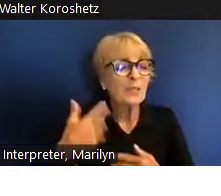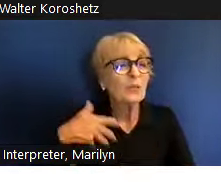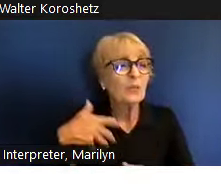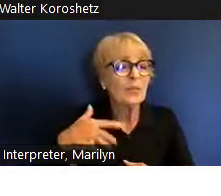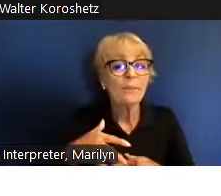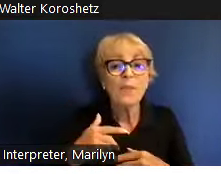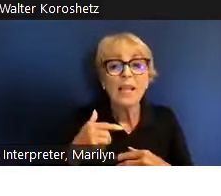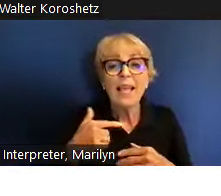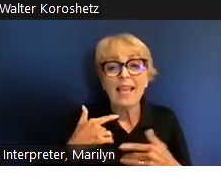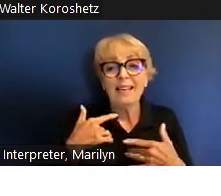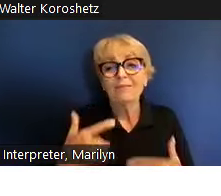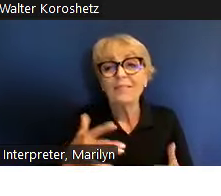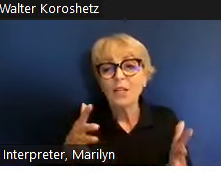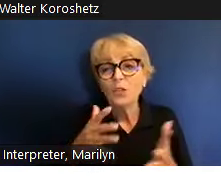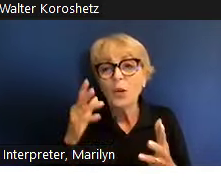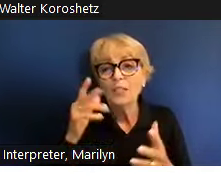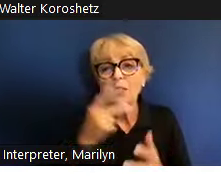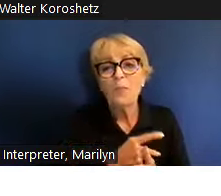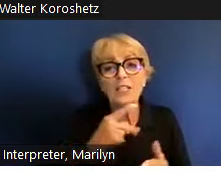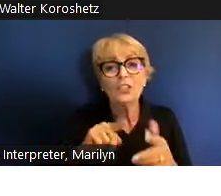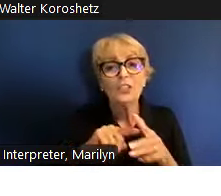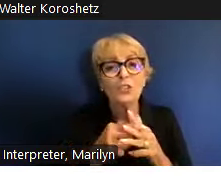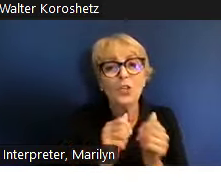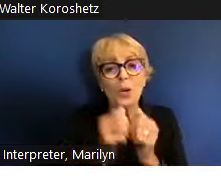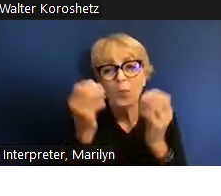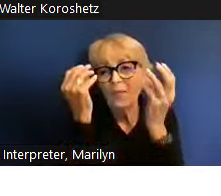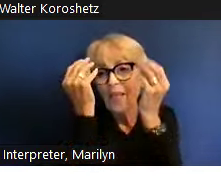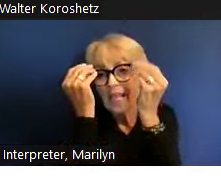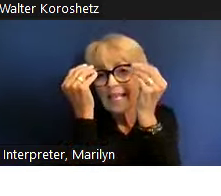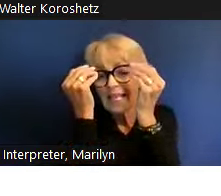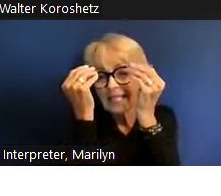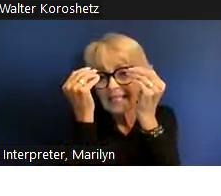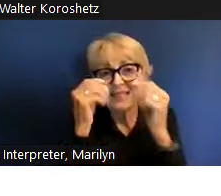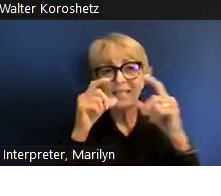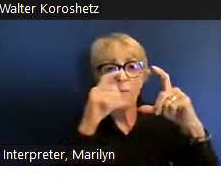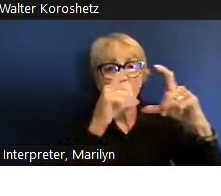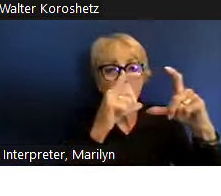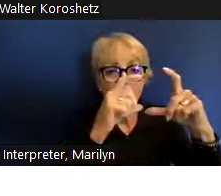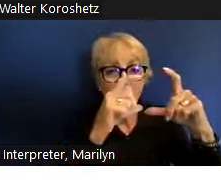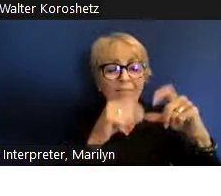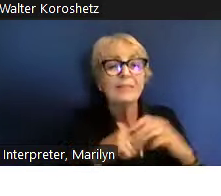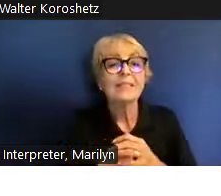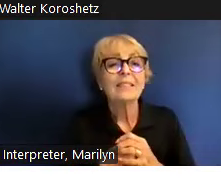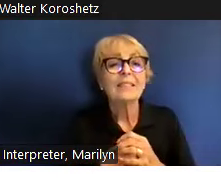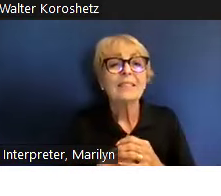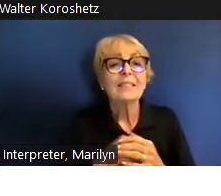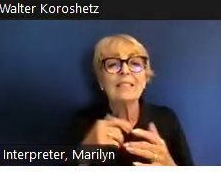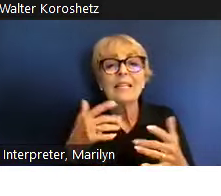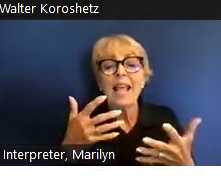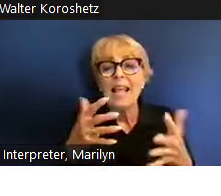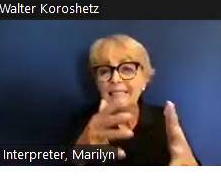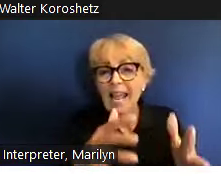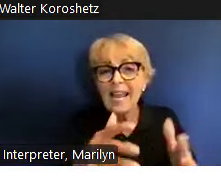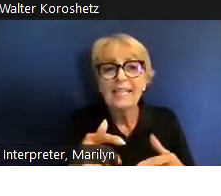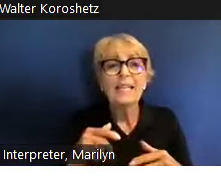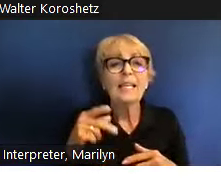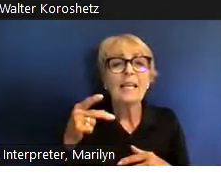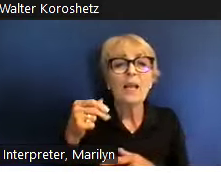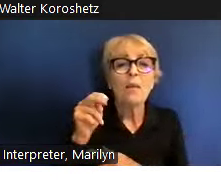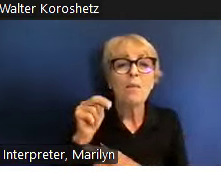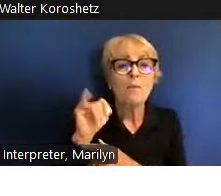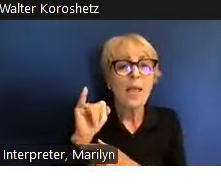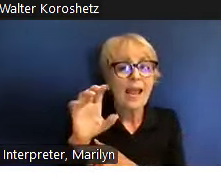I usually encourage patients to start with the thinking kind of bubble. So think about our anxiety, feelings of panic. We tend